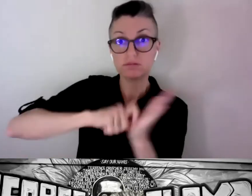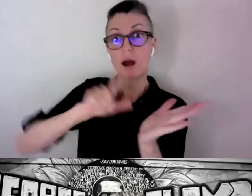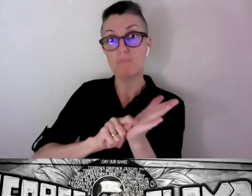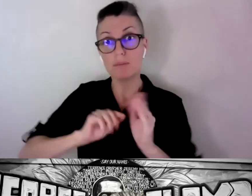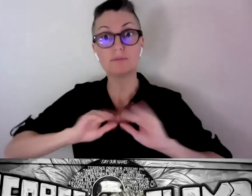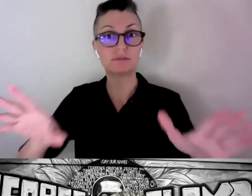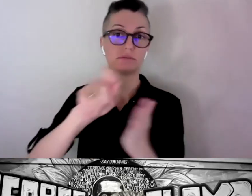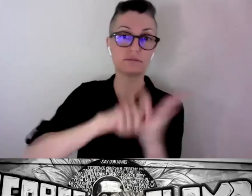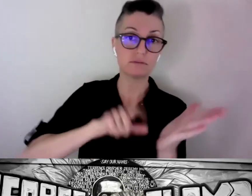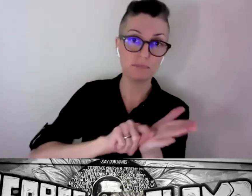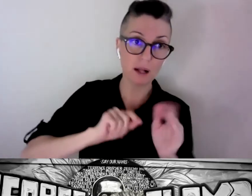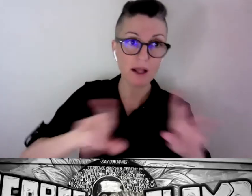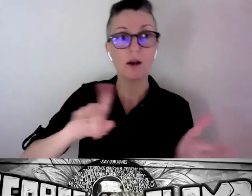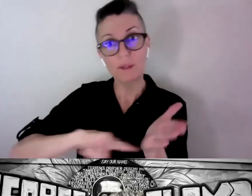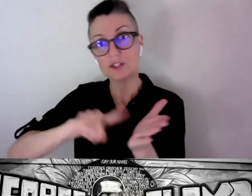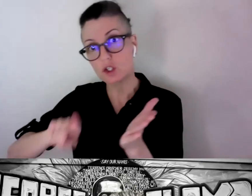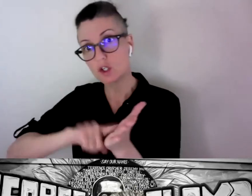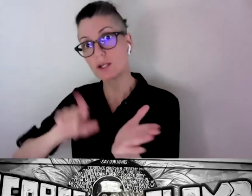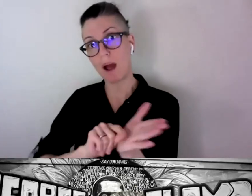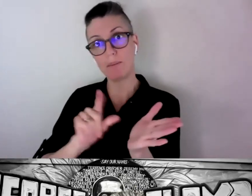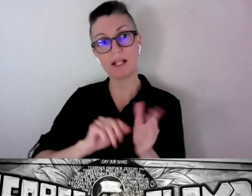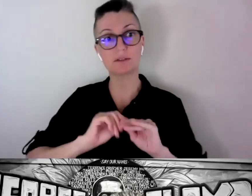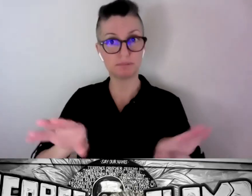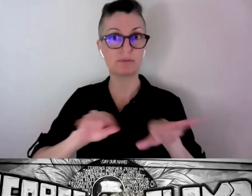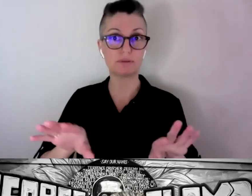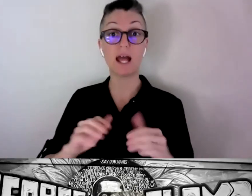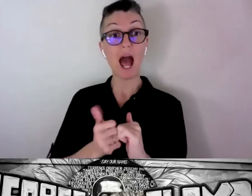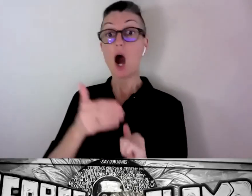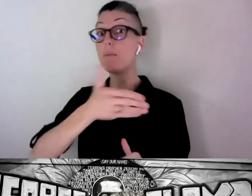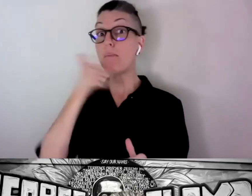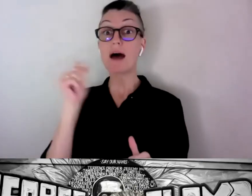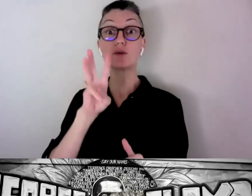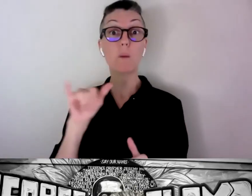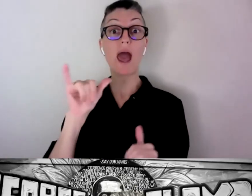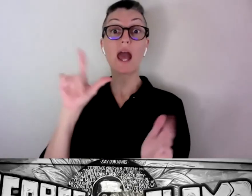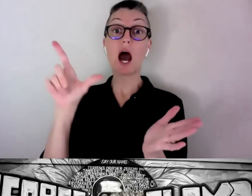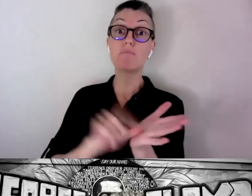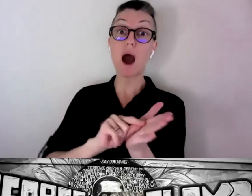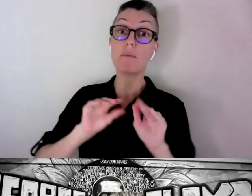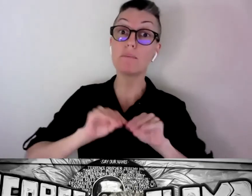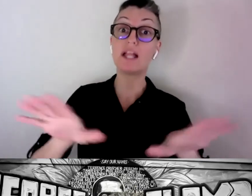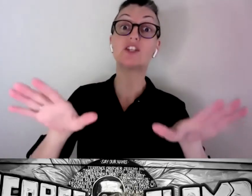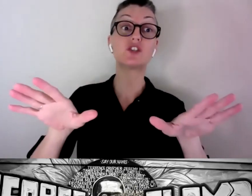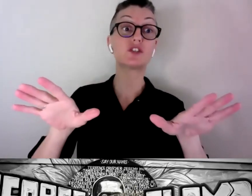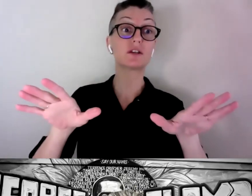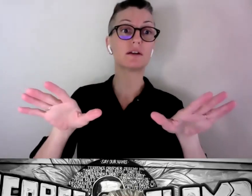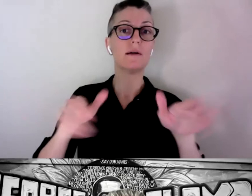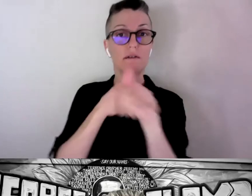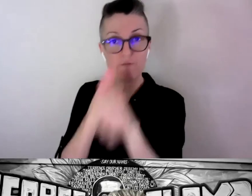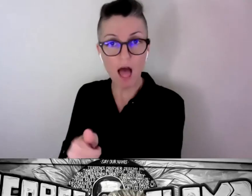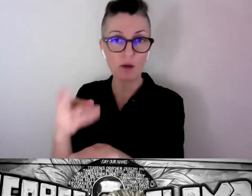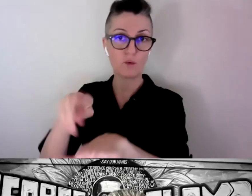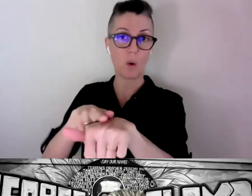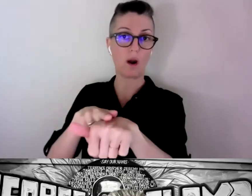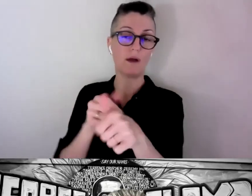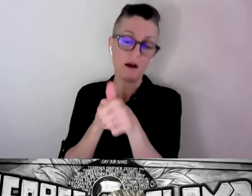And right now, what the easiest, quickest way to publish is to just follow norms, to follow the status quo, because you will face